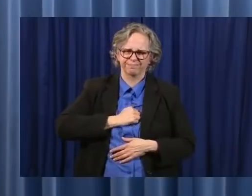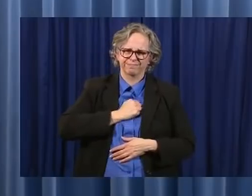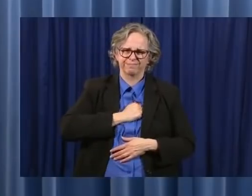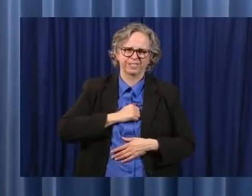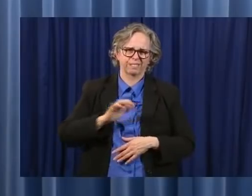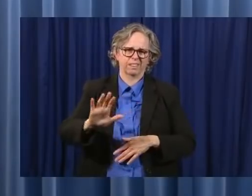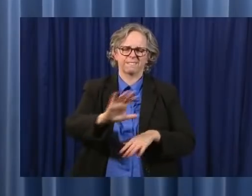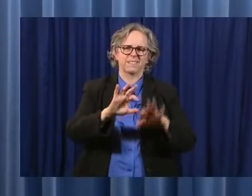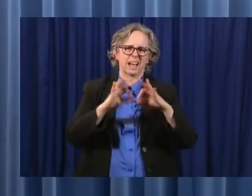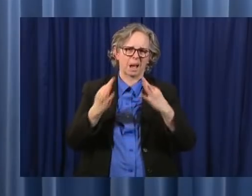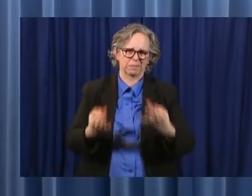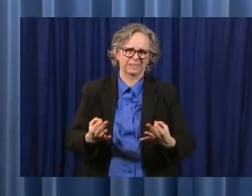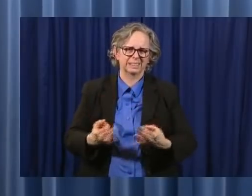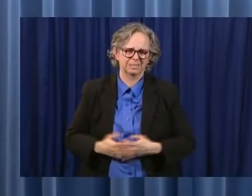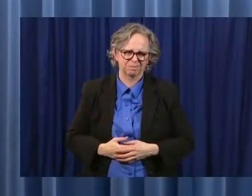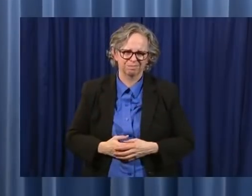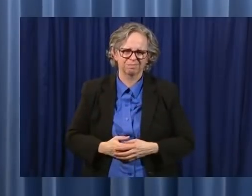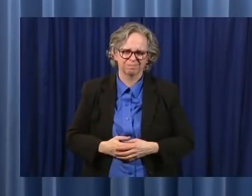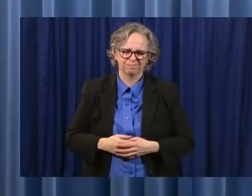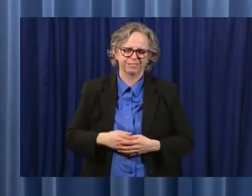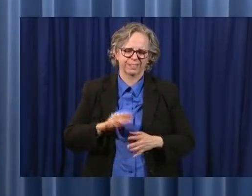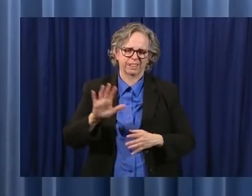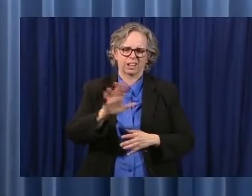that great loss.